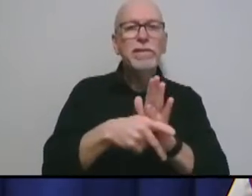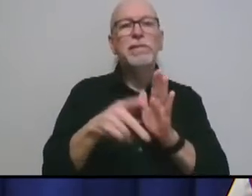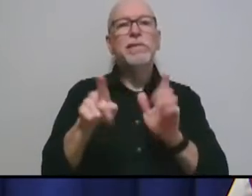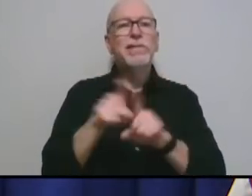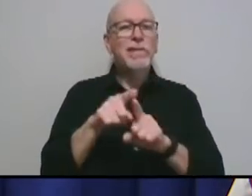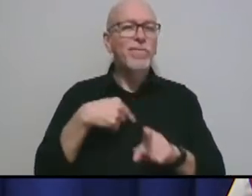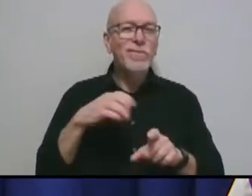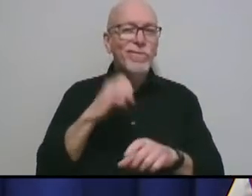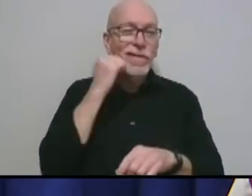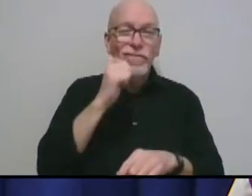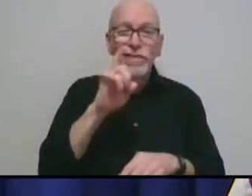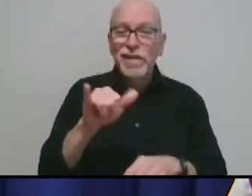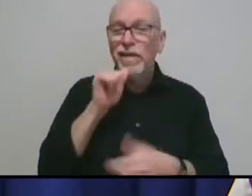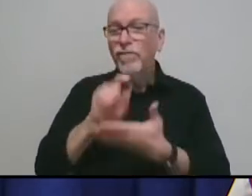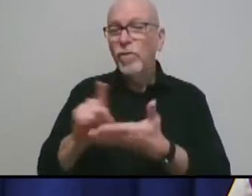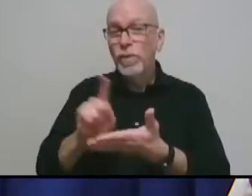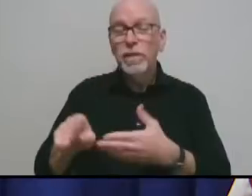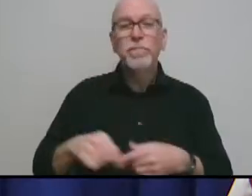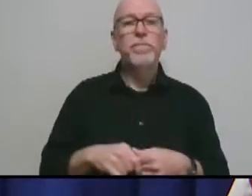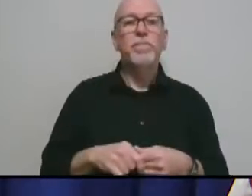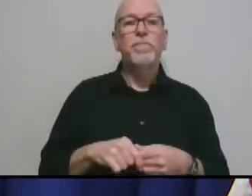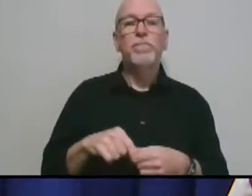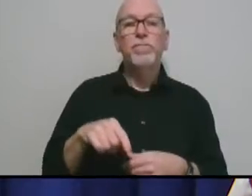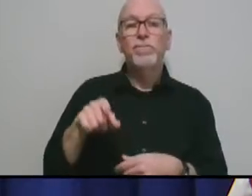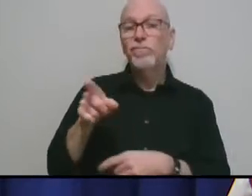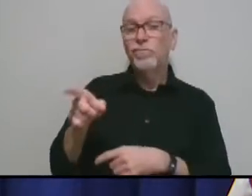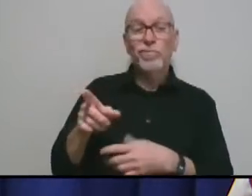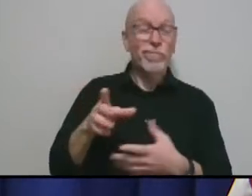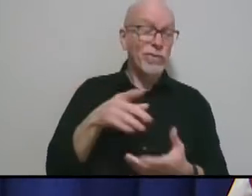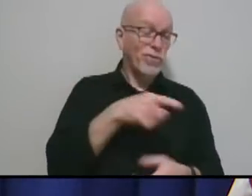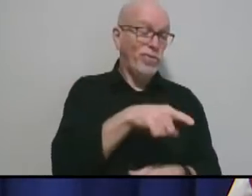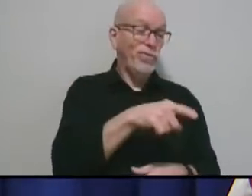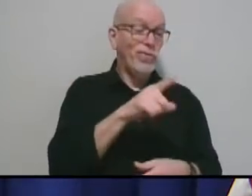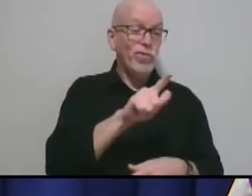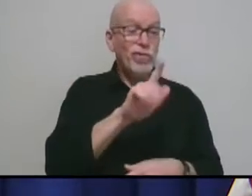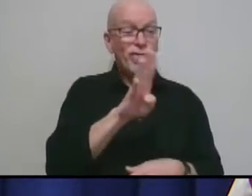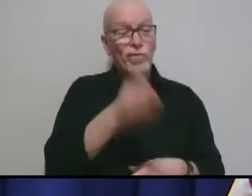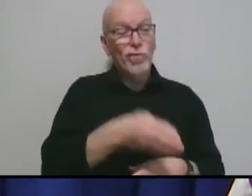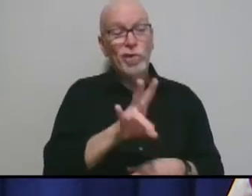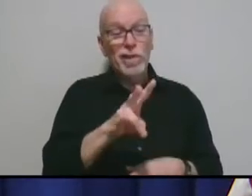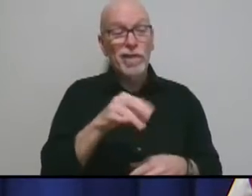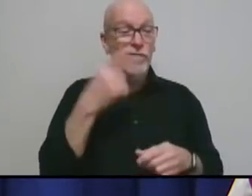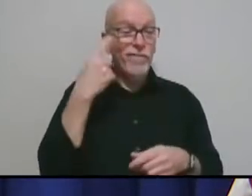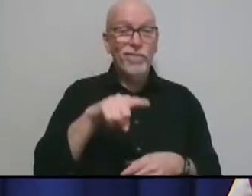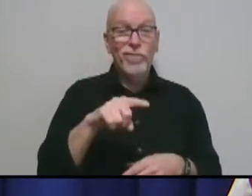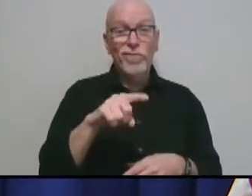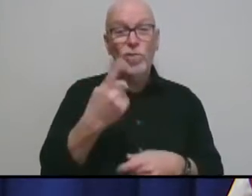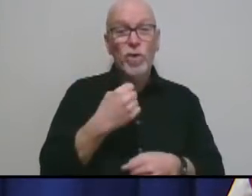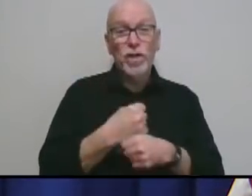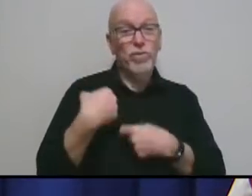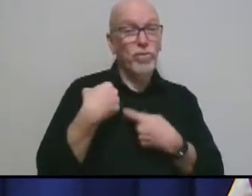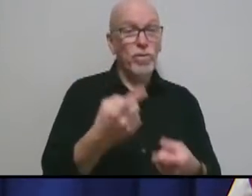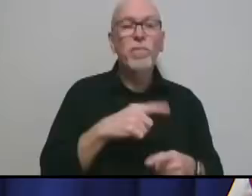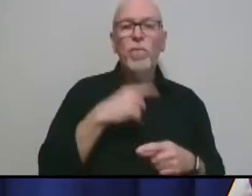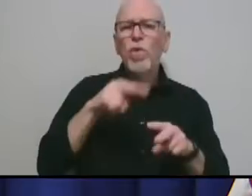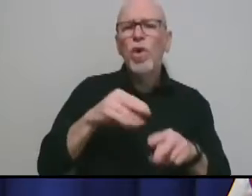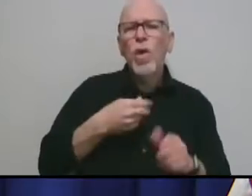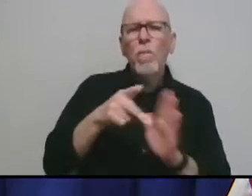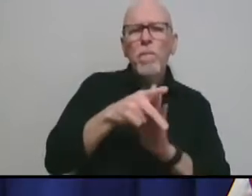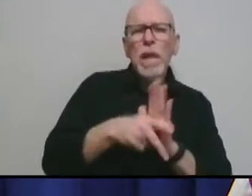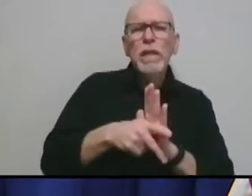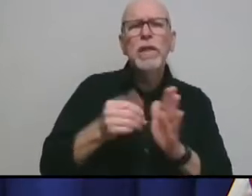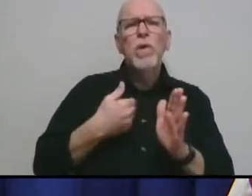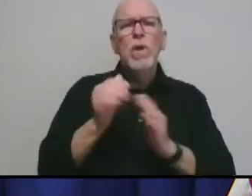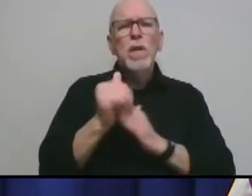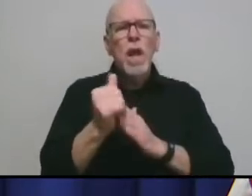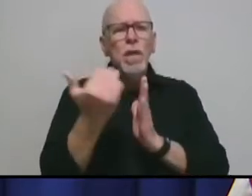day, every week. You've been doing it 24/7 for 365 plus days. But we'll look at our policies, we'll look at our guidance, we'll